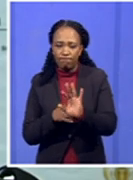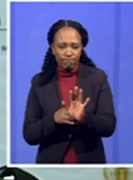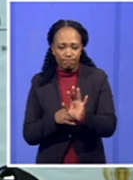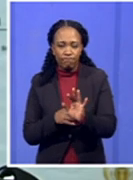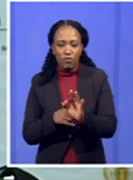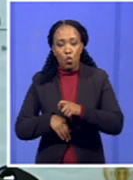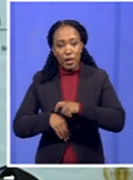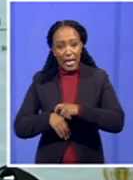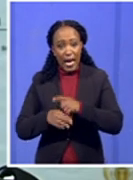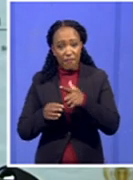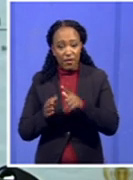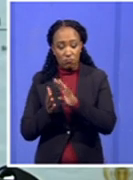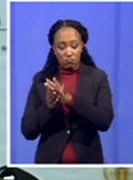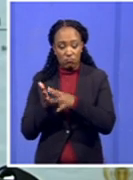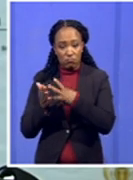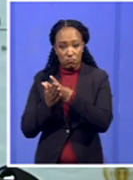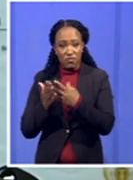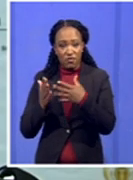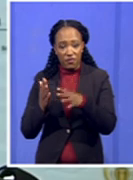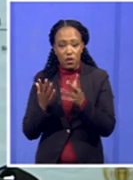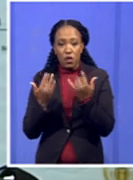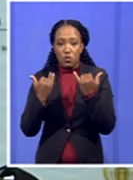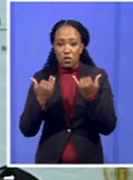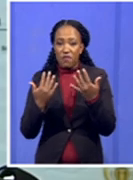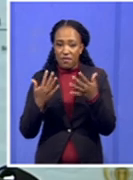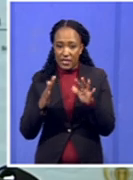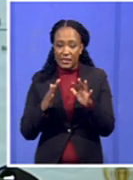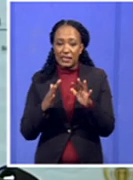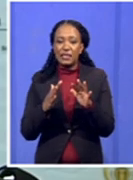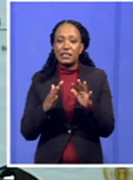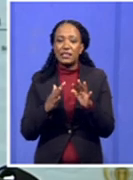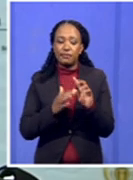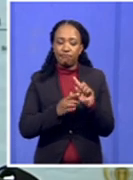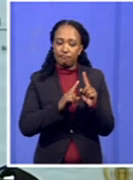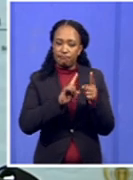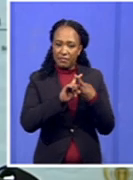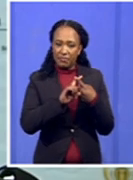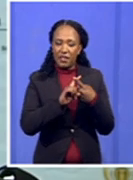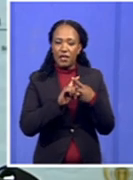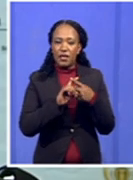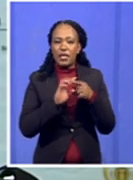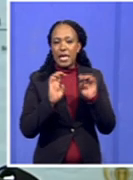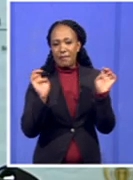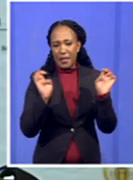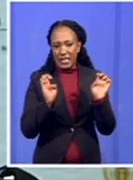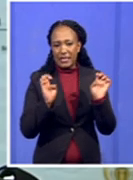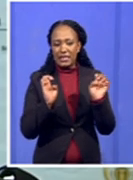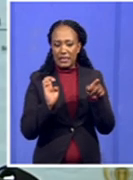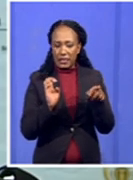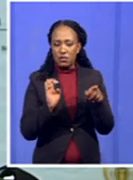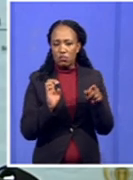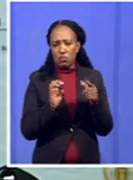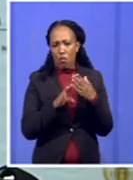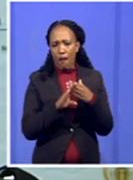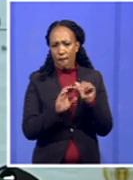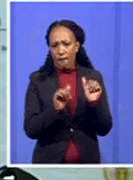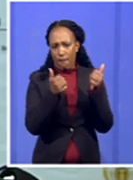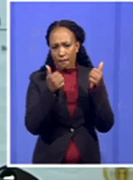set, as we are today able to say the accident and emergency is functional, And all the other